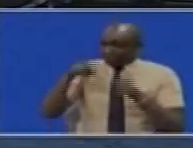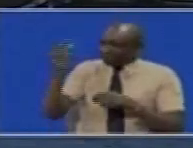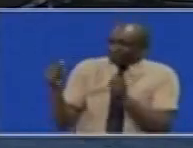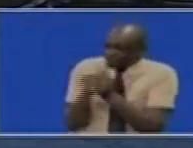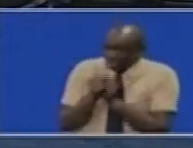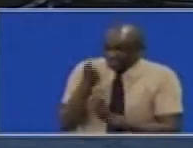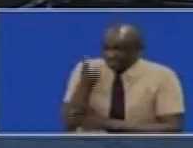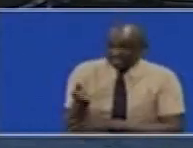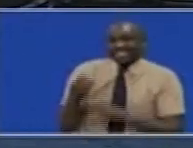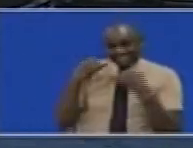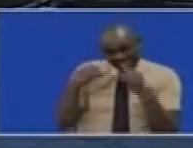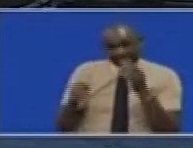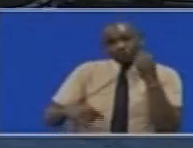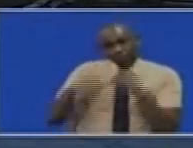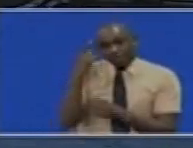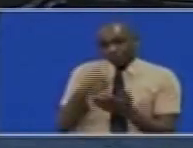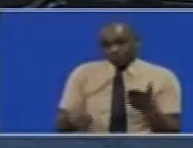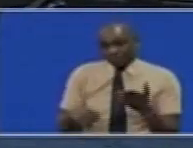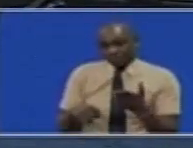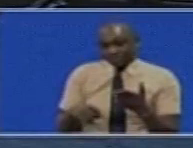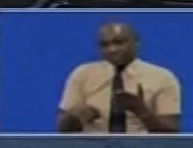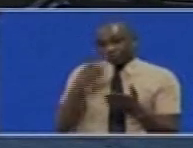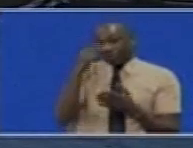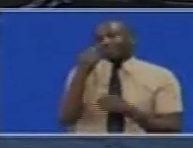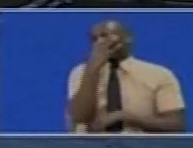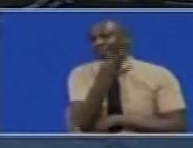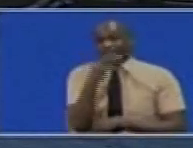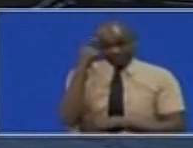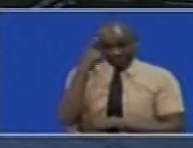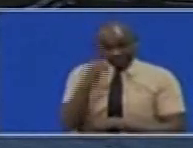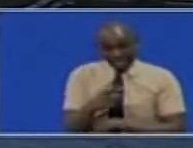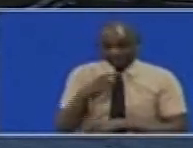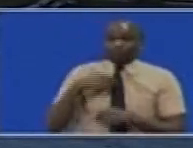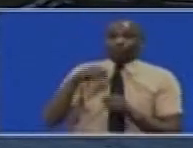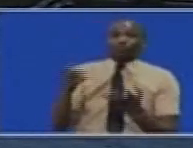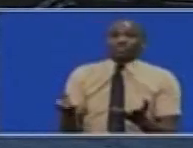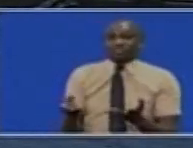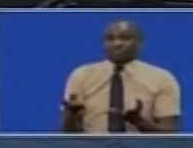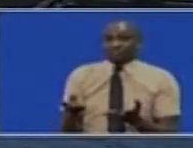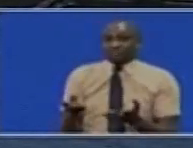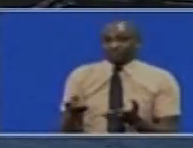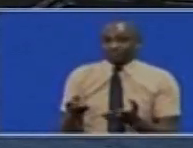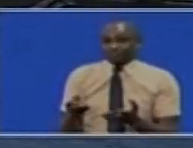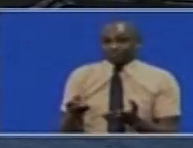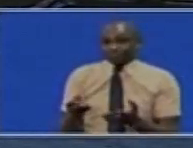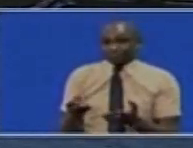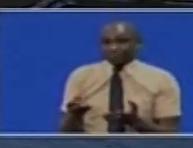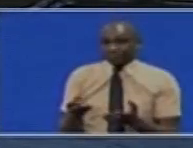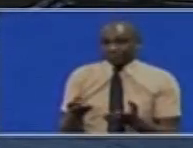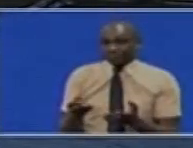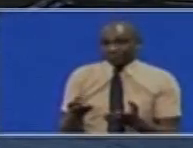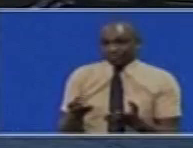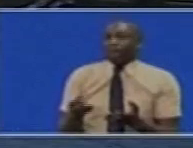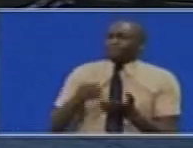is to try and bring back that thing in 2003. We were voted us that